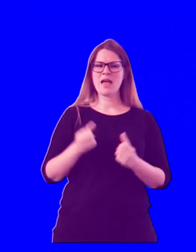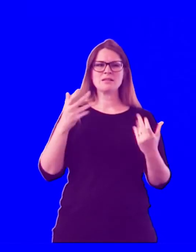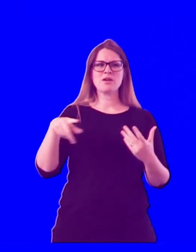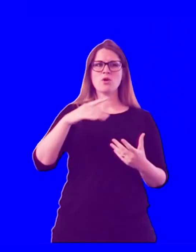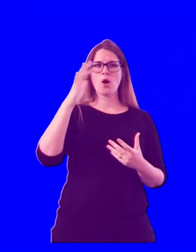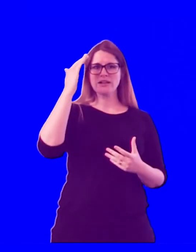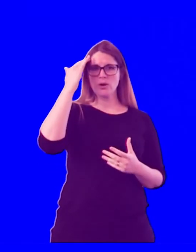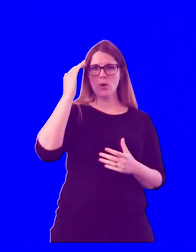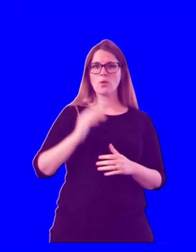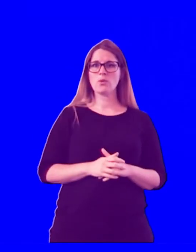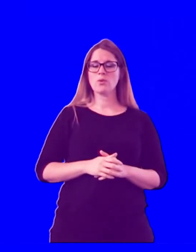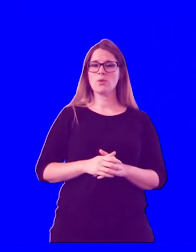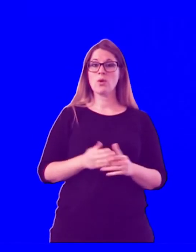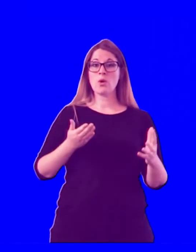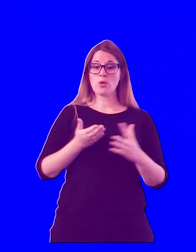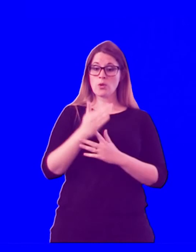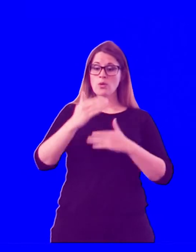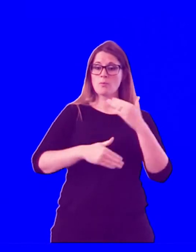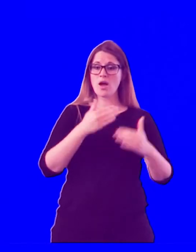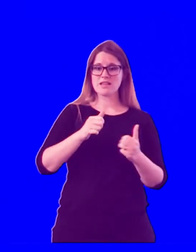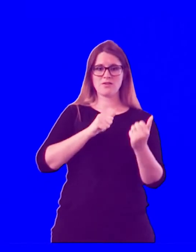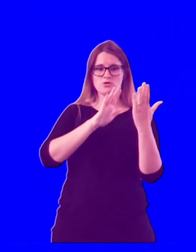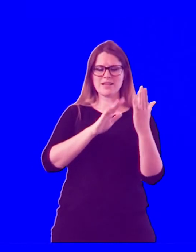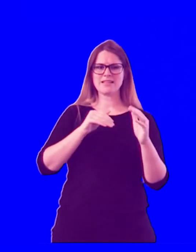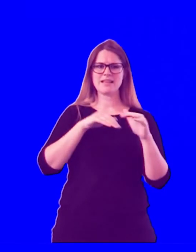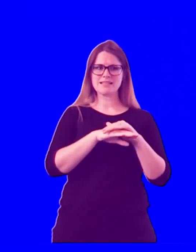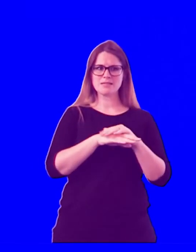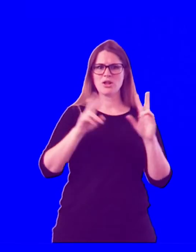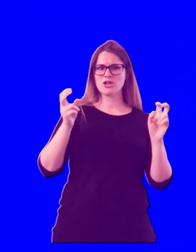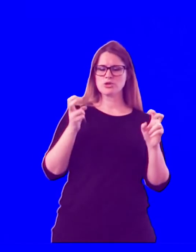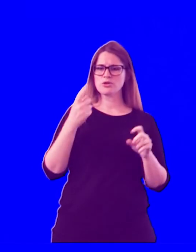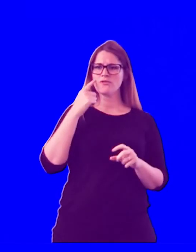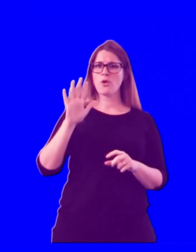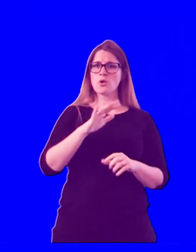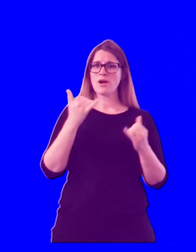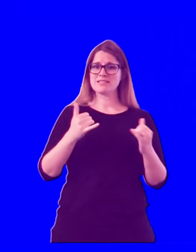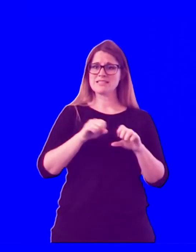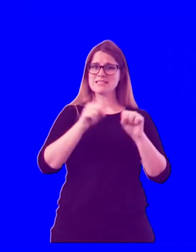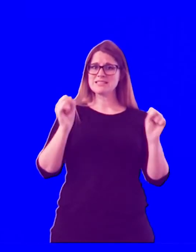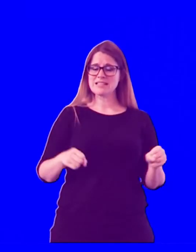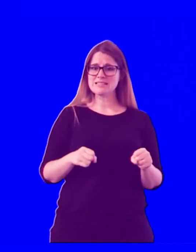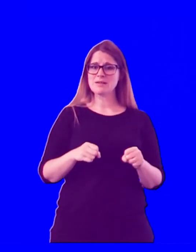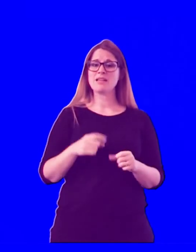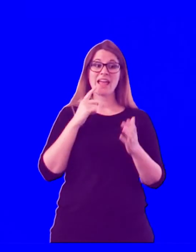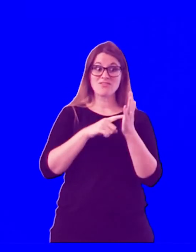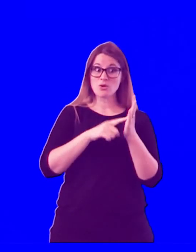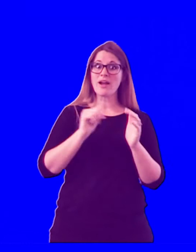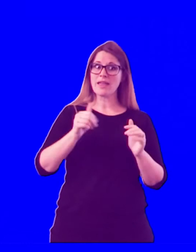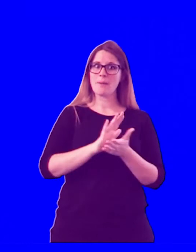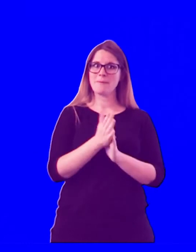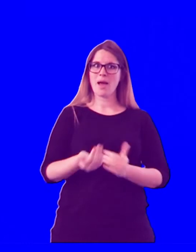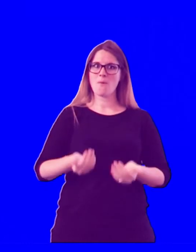as many of you already know, going through the process of addressing accessibility issues for your existing systems inventory can be